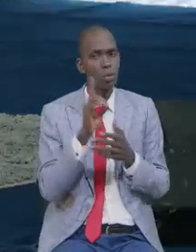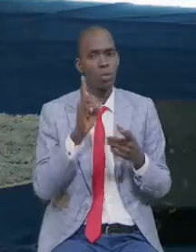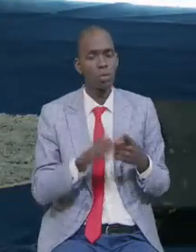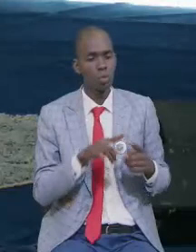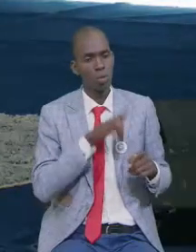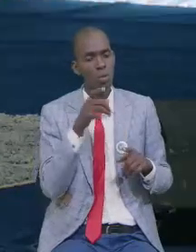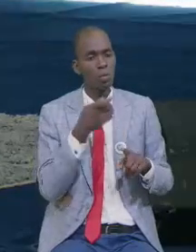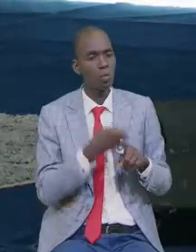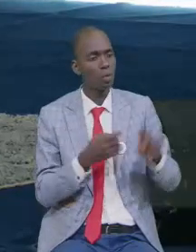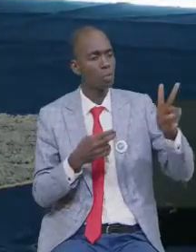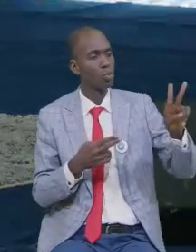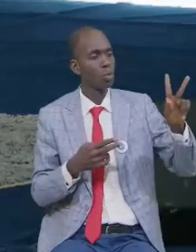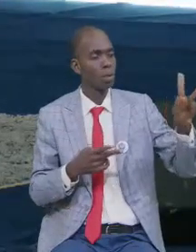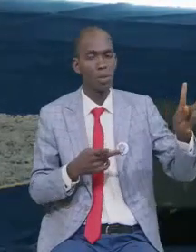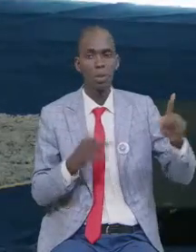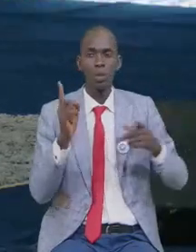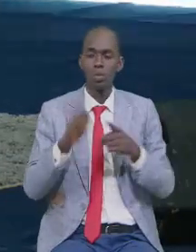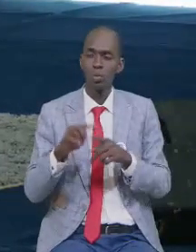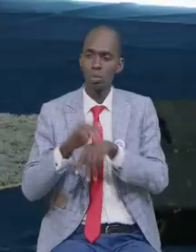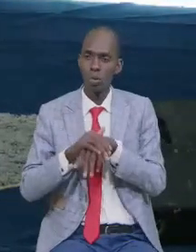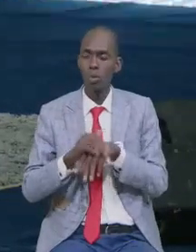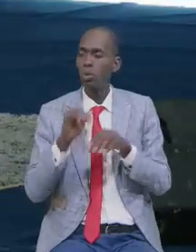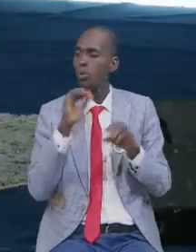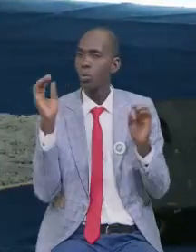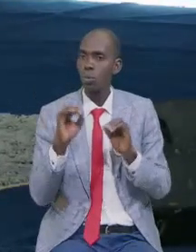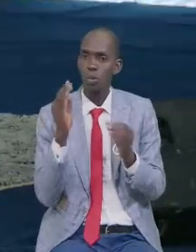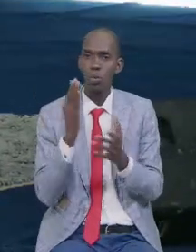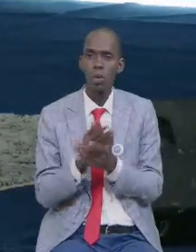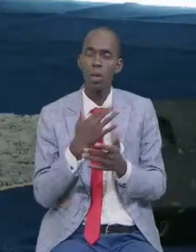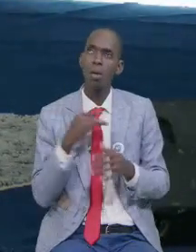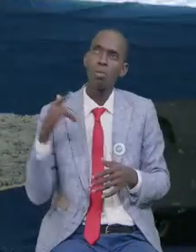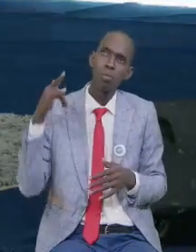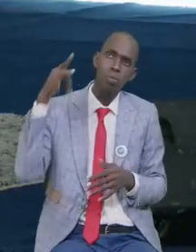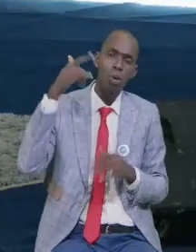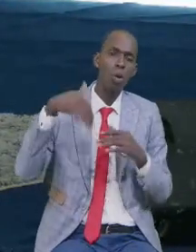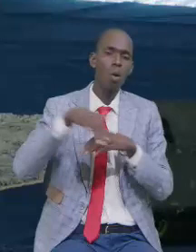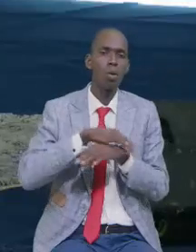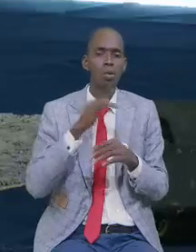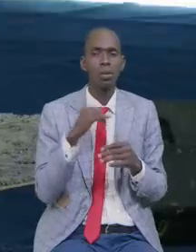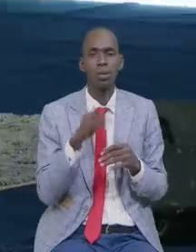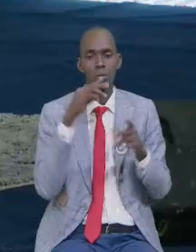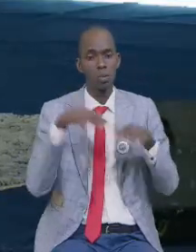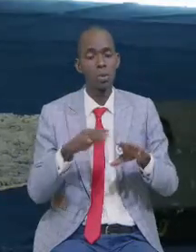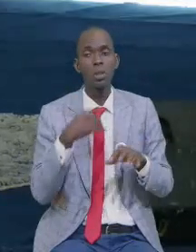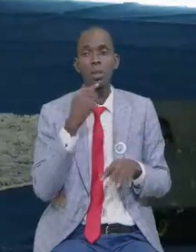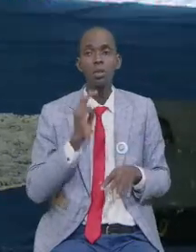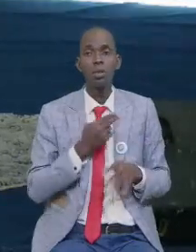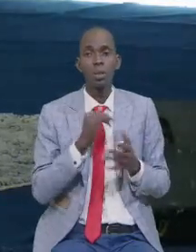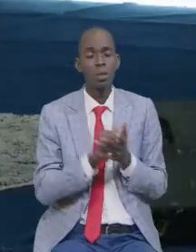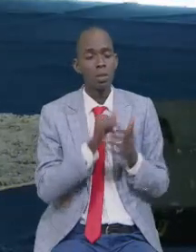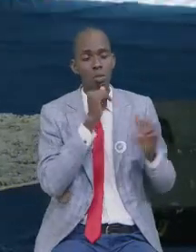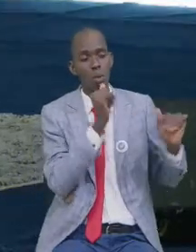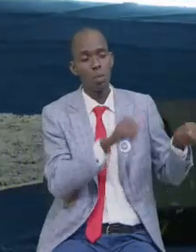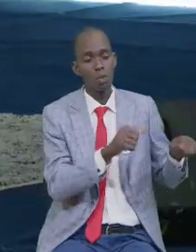London nonstop and fly over the sea. They're all telling us impossible is